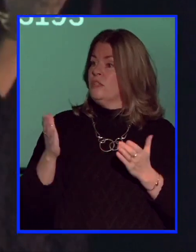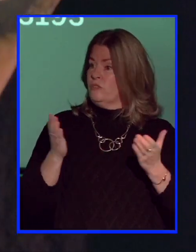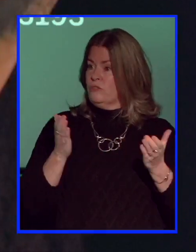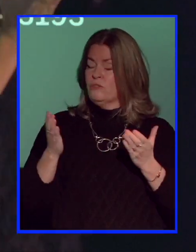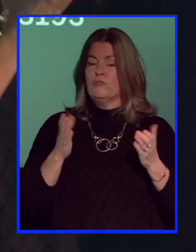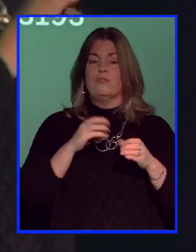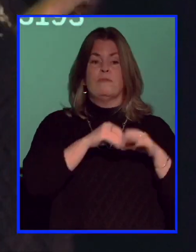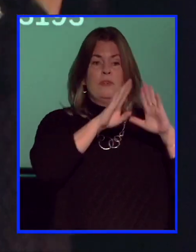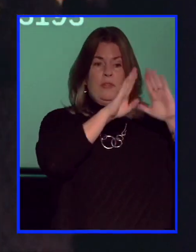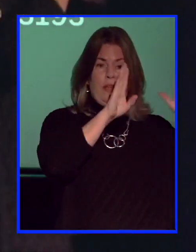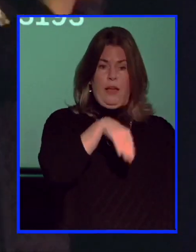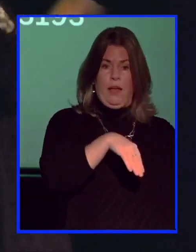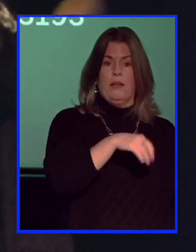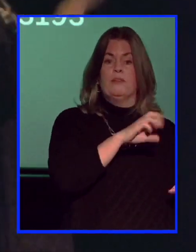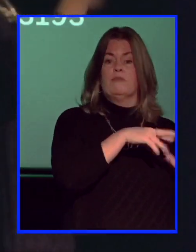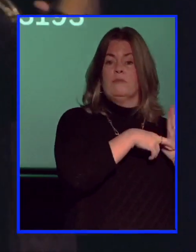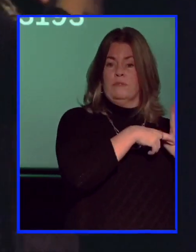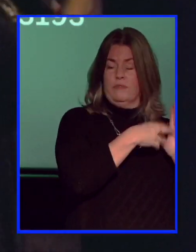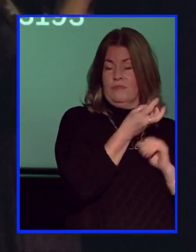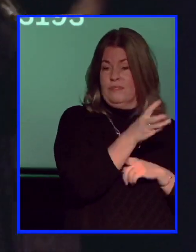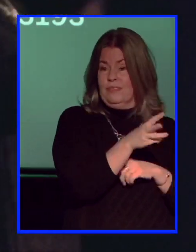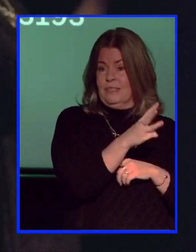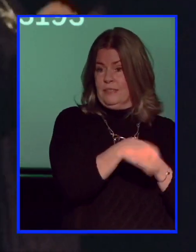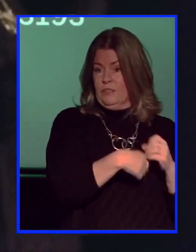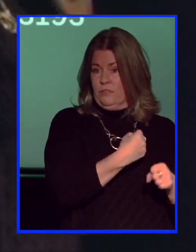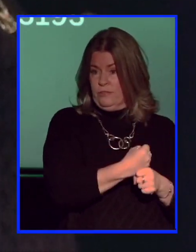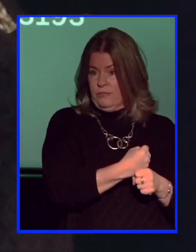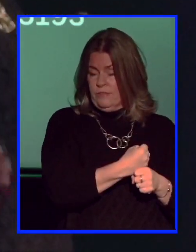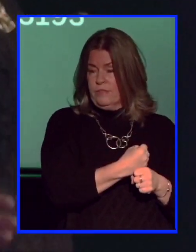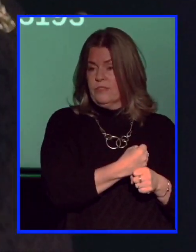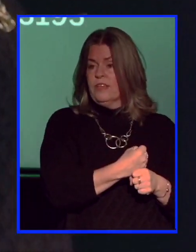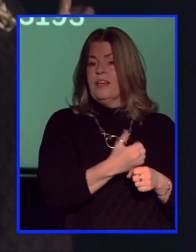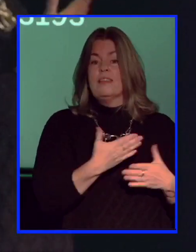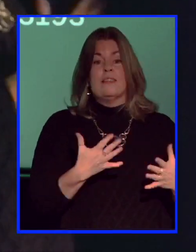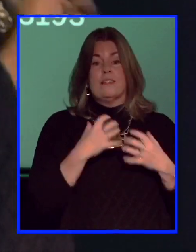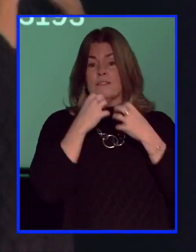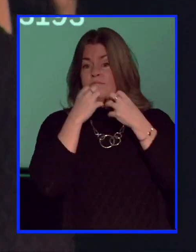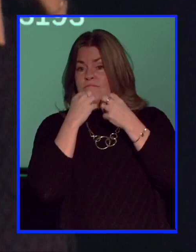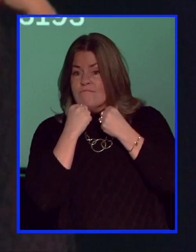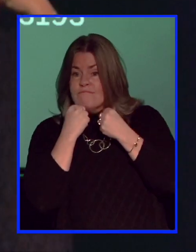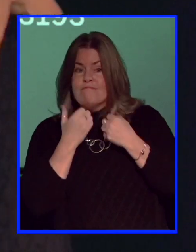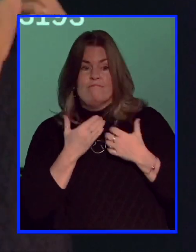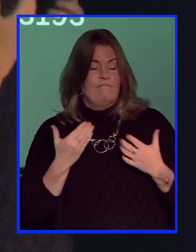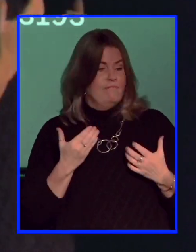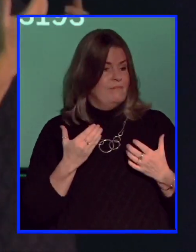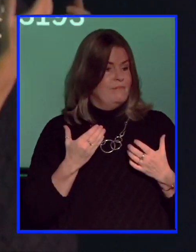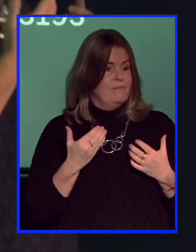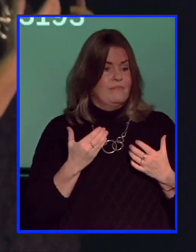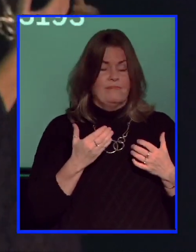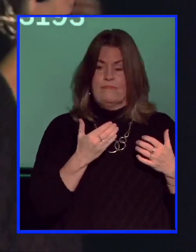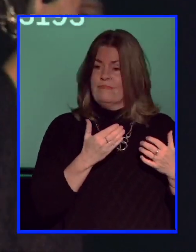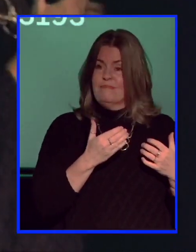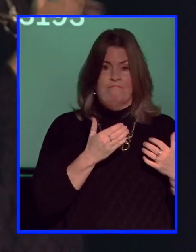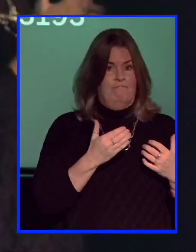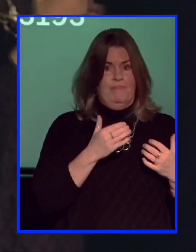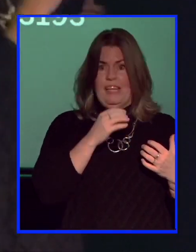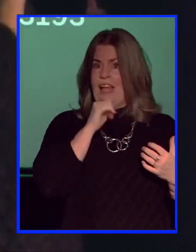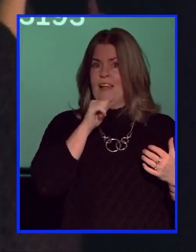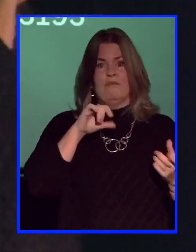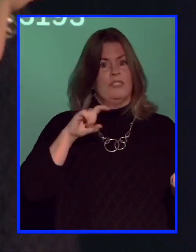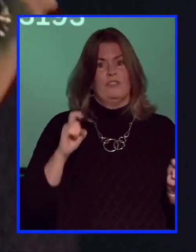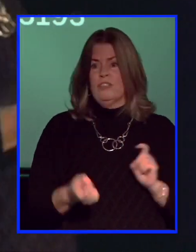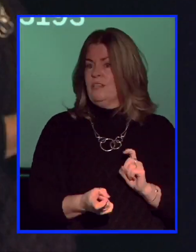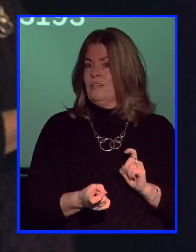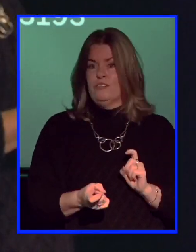in the House of Representatives for 16 years. The things I've cared about are no different now that I'm moving and